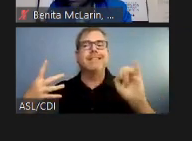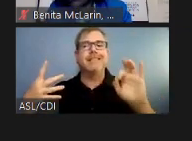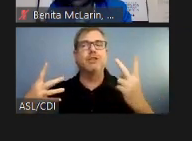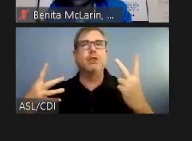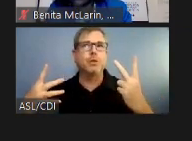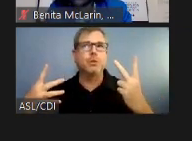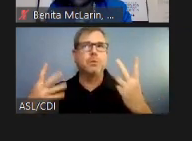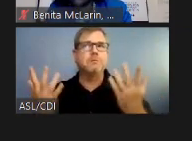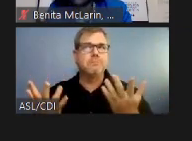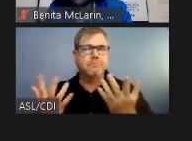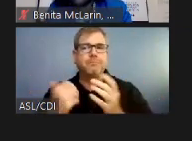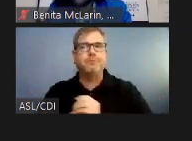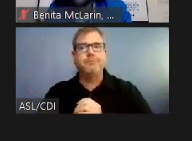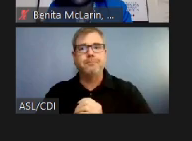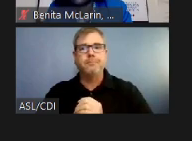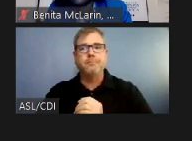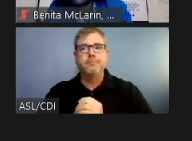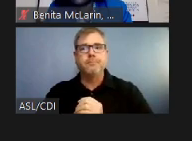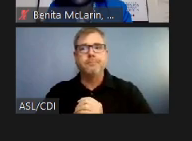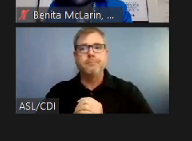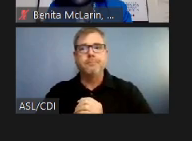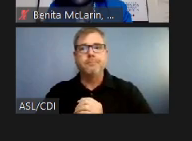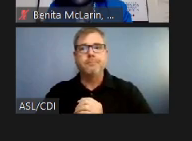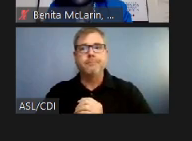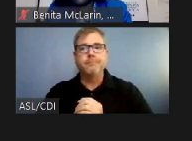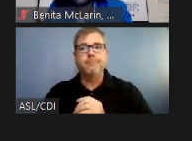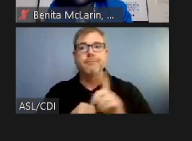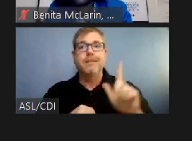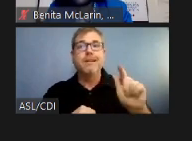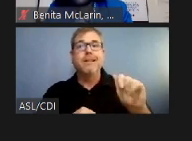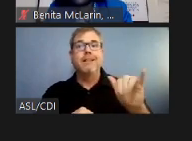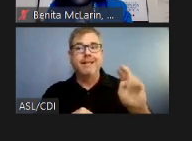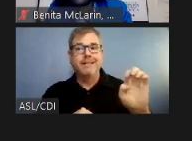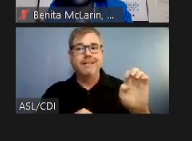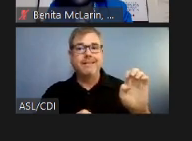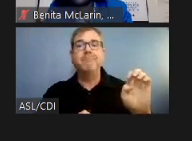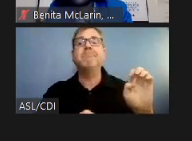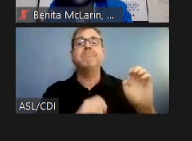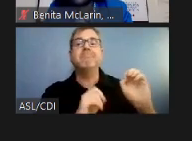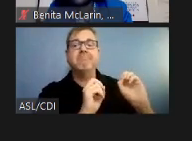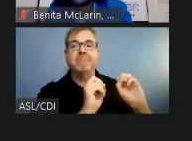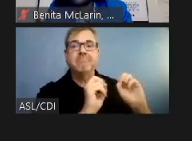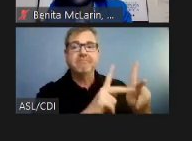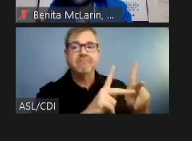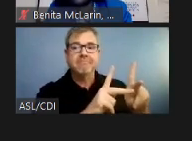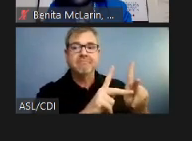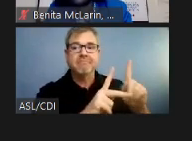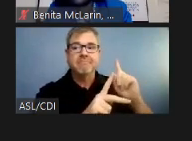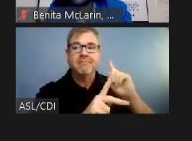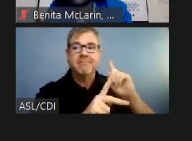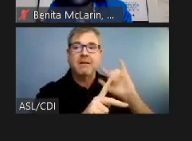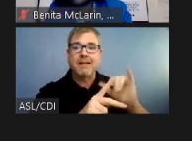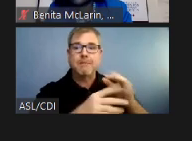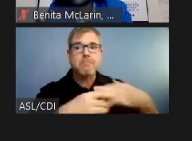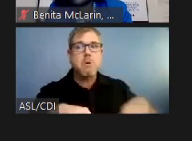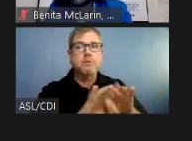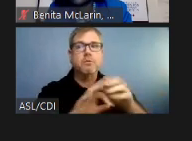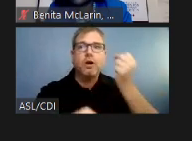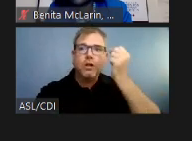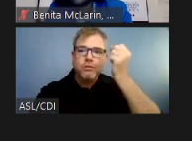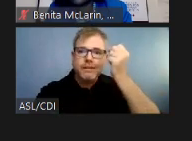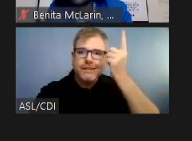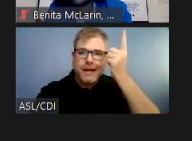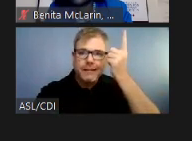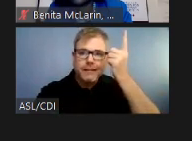is understand those 4 criteria that you mentioned earlier. And so I think it was age, health